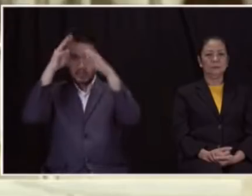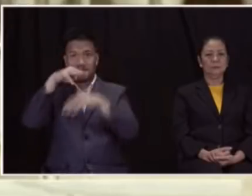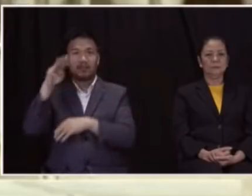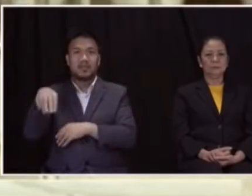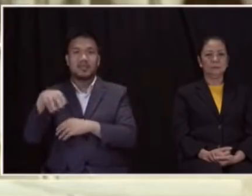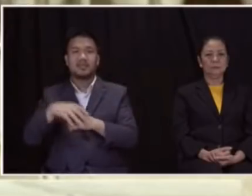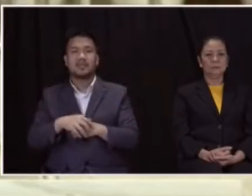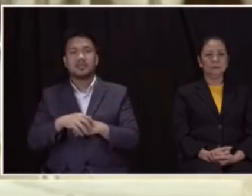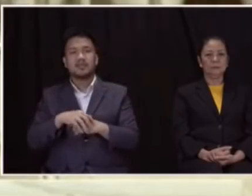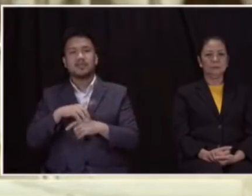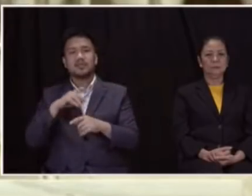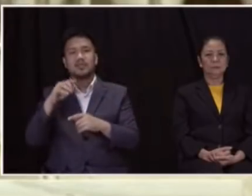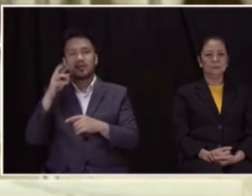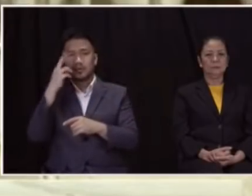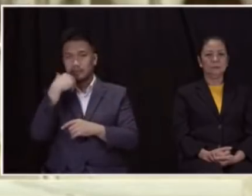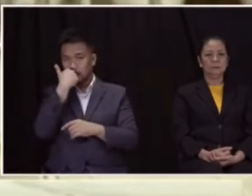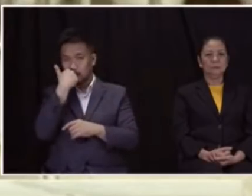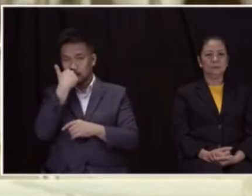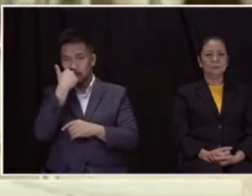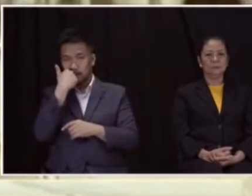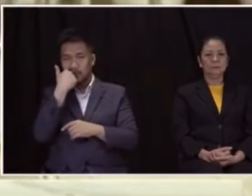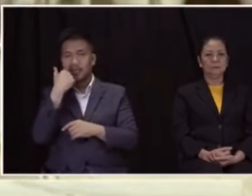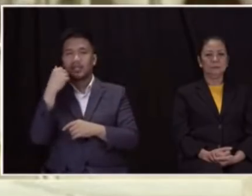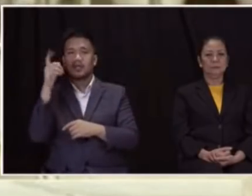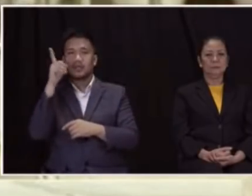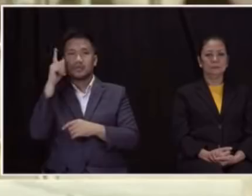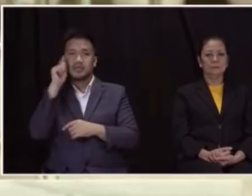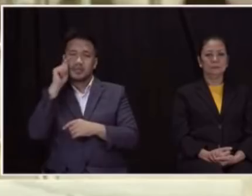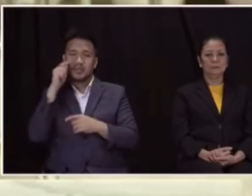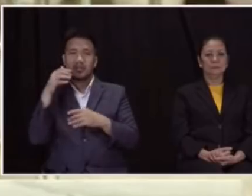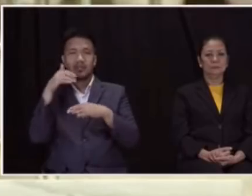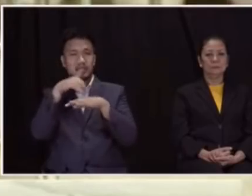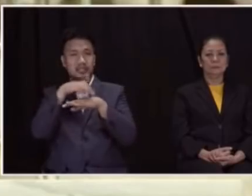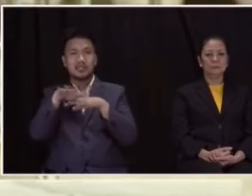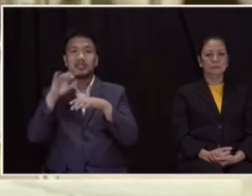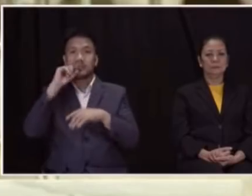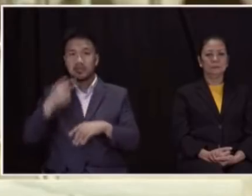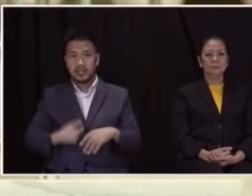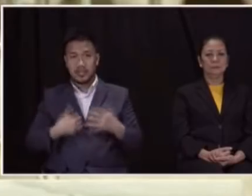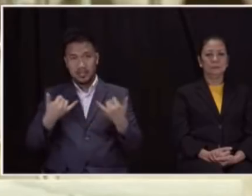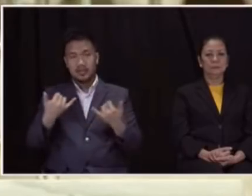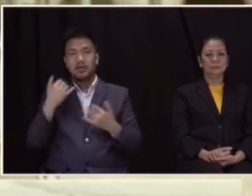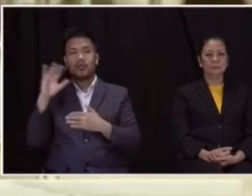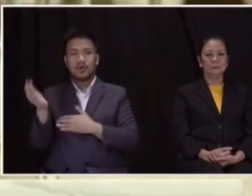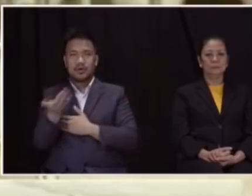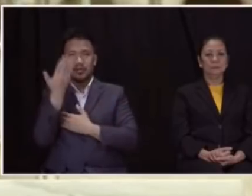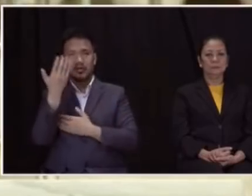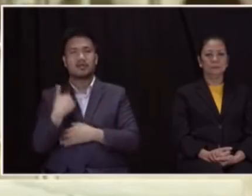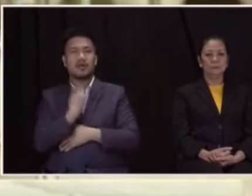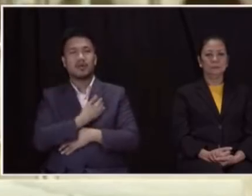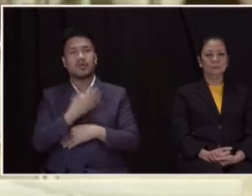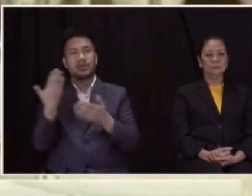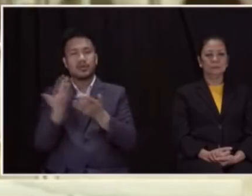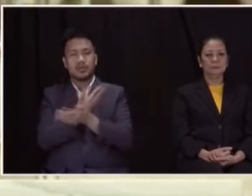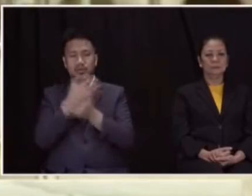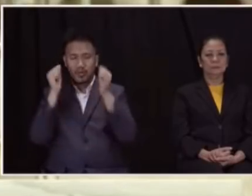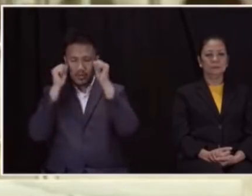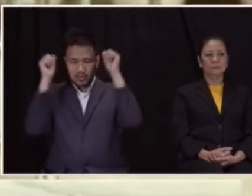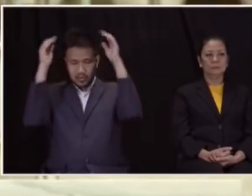Manila. Cardinal Tagle, who sends us his greetings this morning. Our new Archbishop, His Eminence